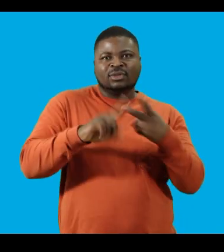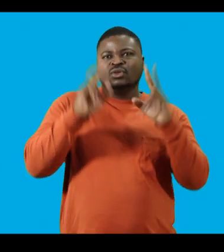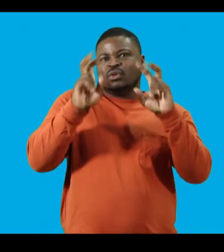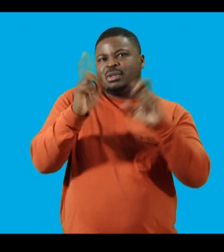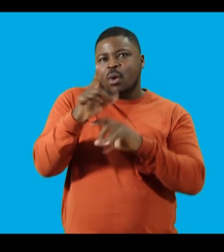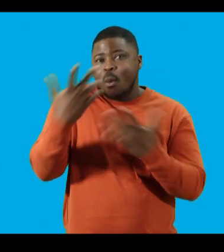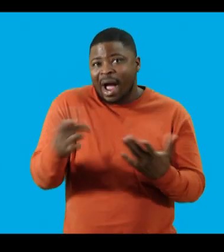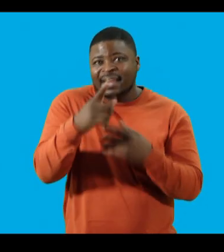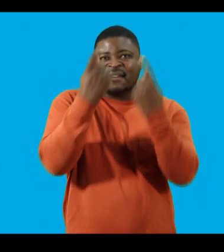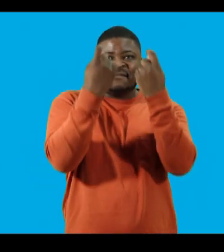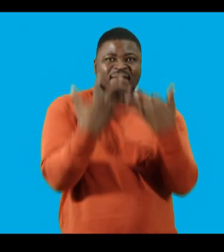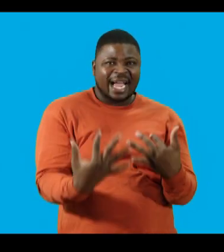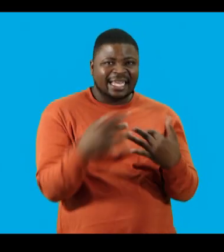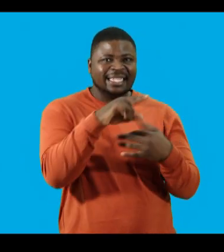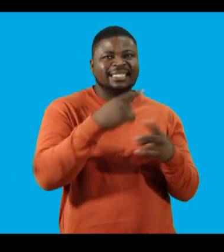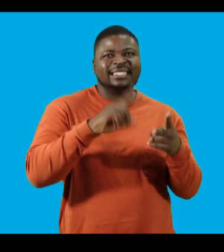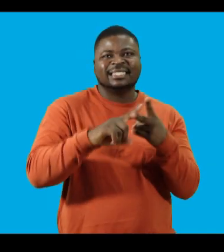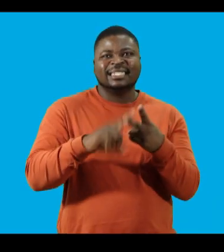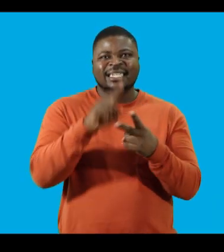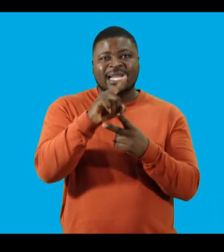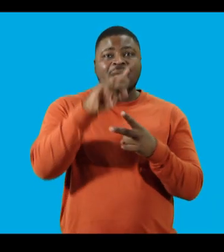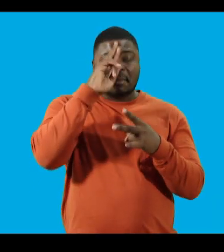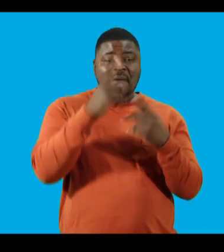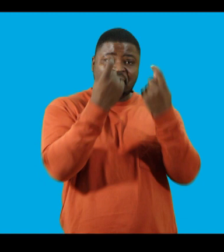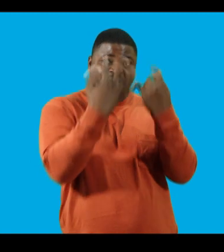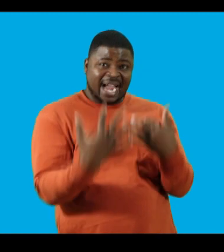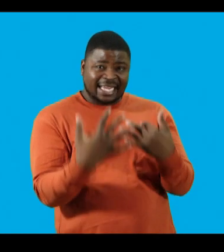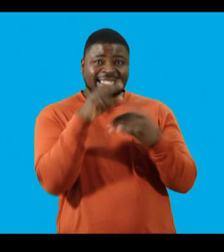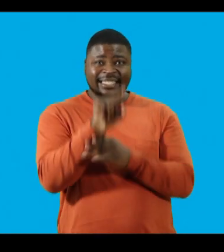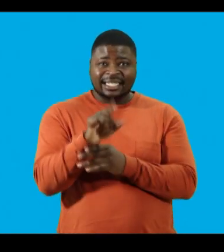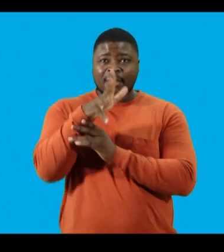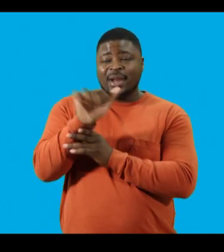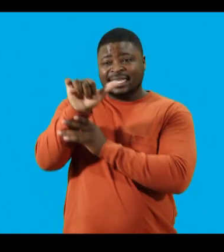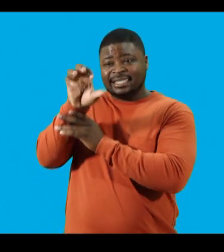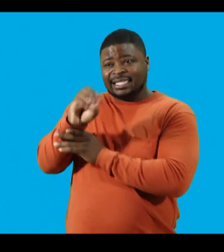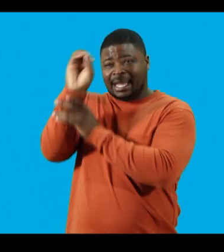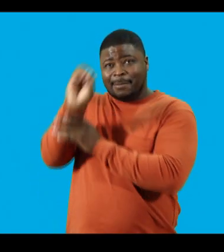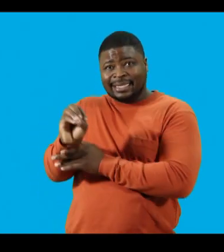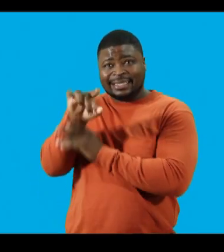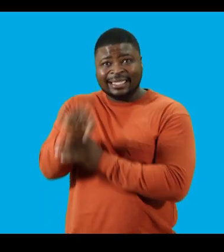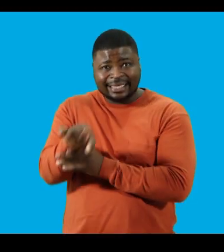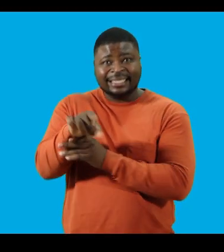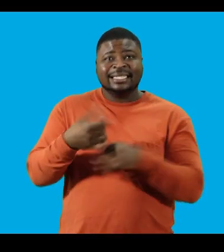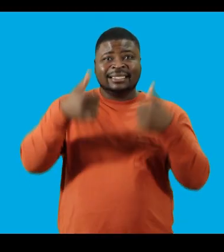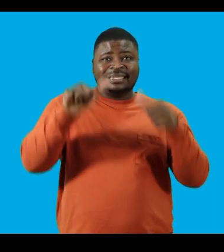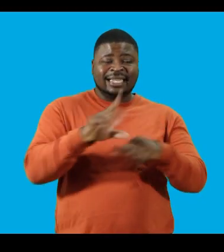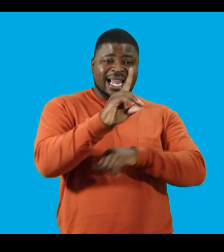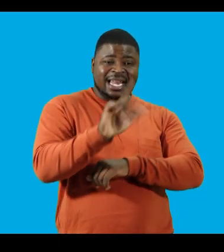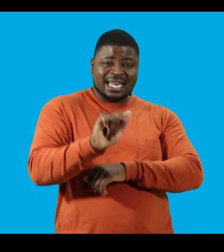and probability. Finance being 60% of the question paper, data